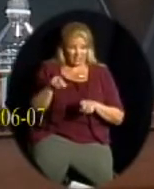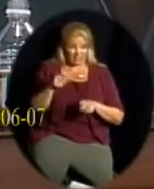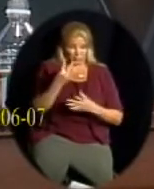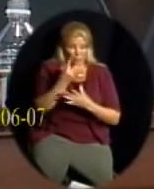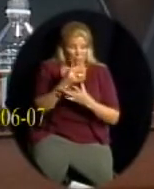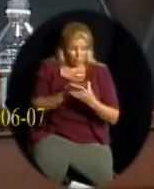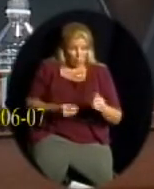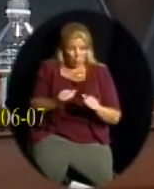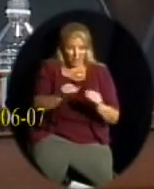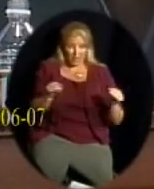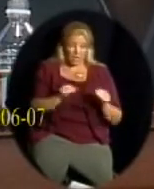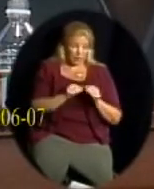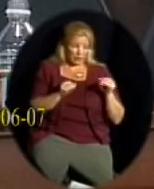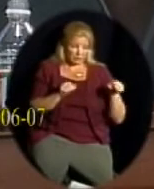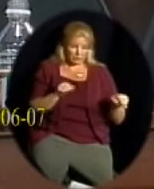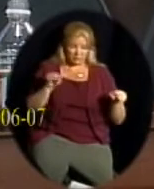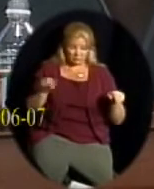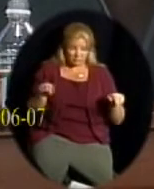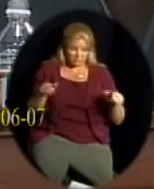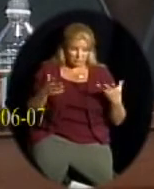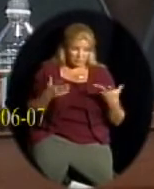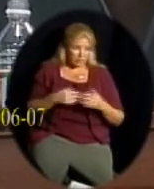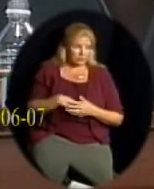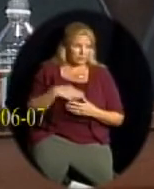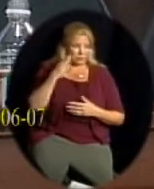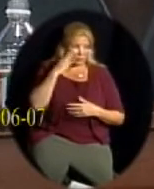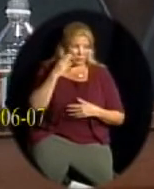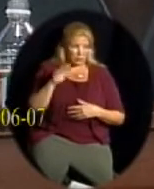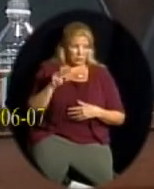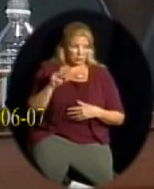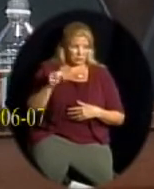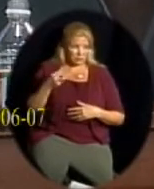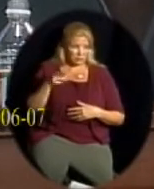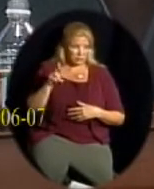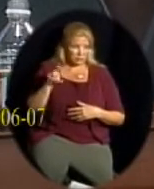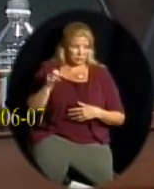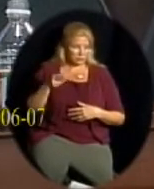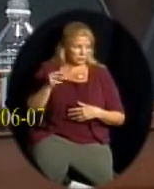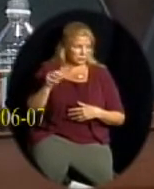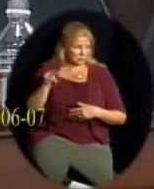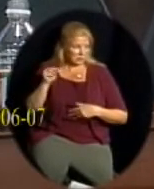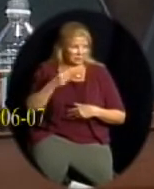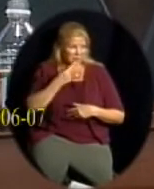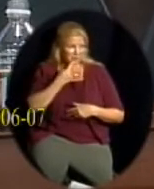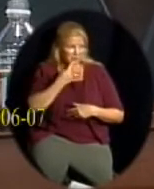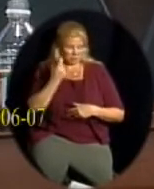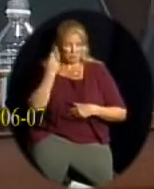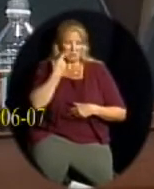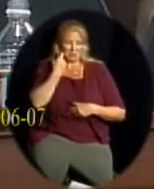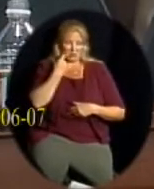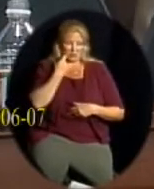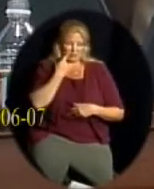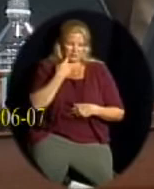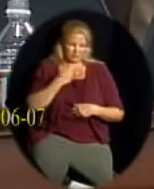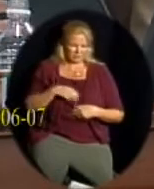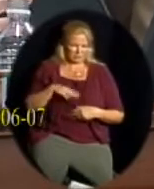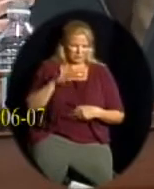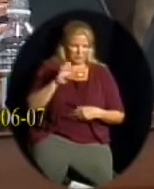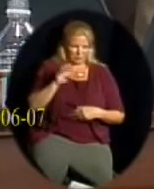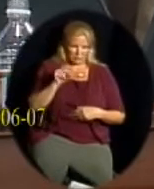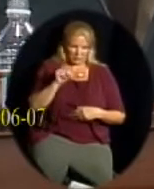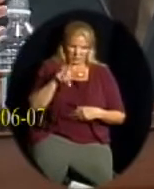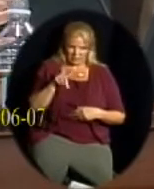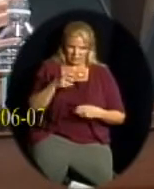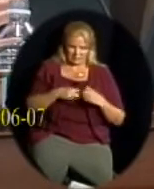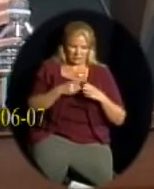The comment that Mr. Churchman made about folks saying that the bond issue has been decided, I know that we're looking at a